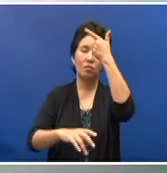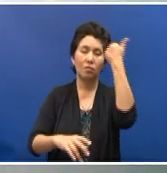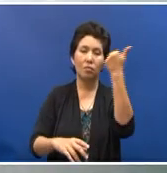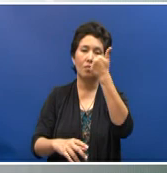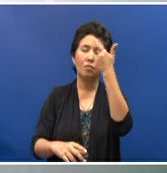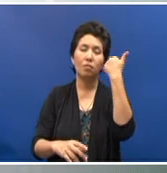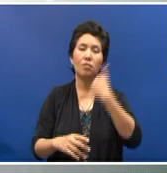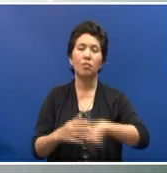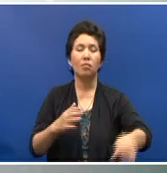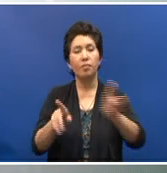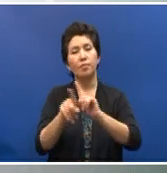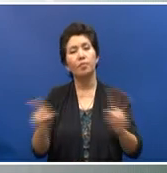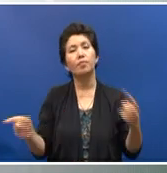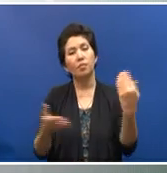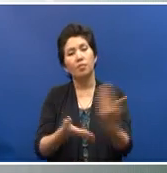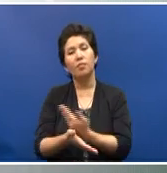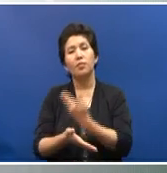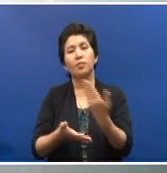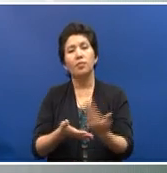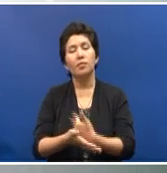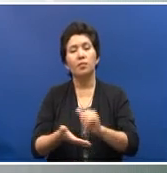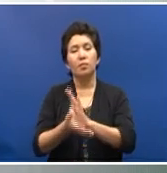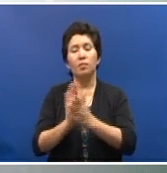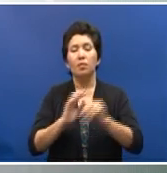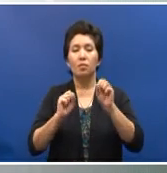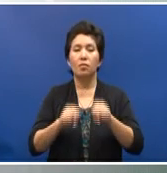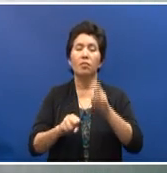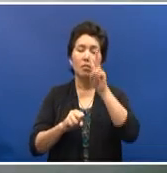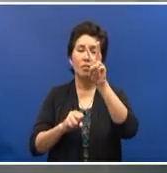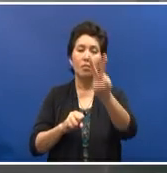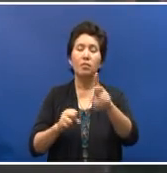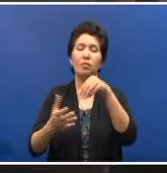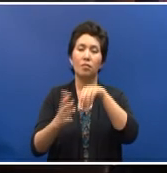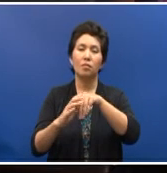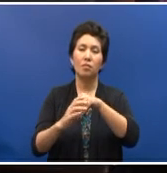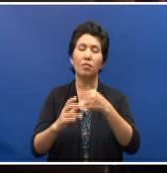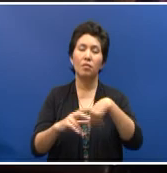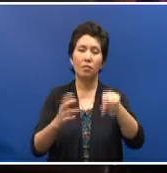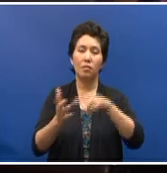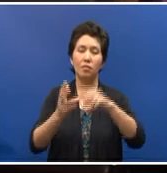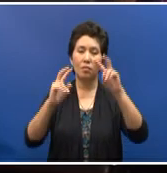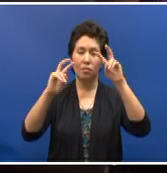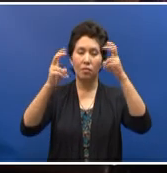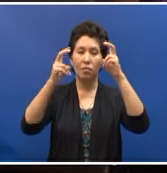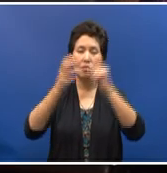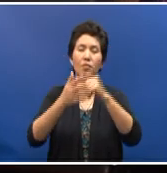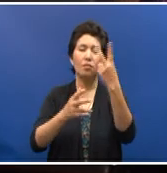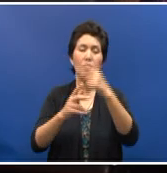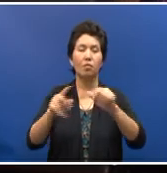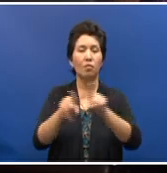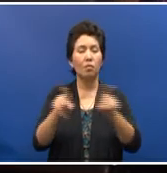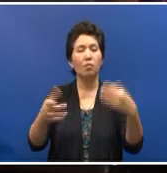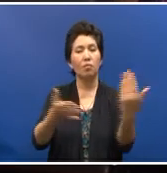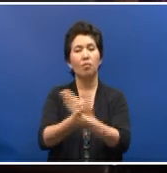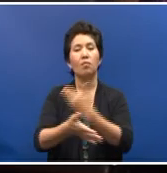that determine the social inequalities. Okay, so you can see that in this topic, there are two important terms that you have to clearly